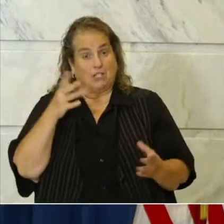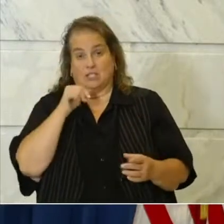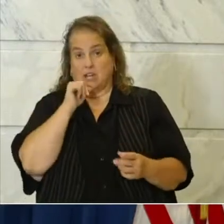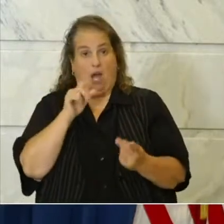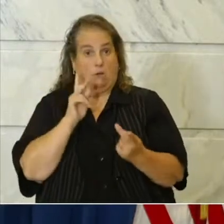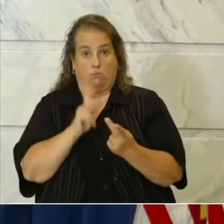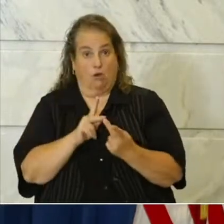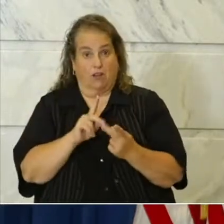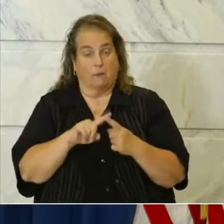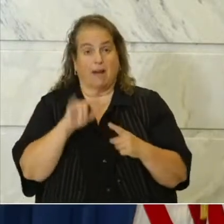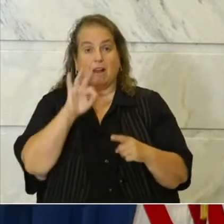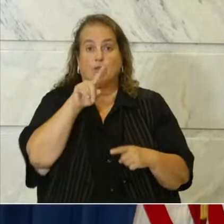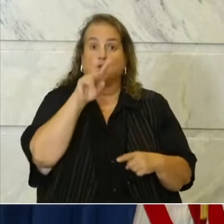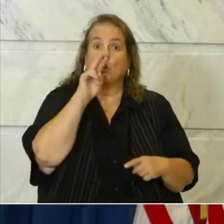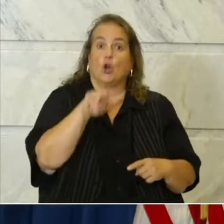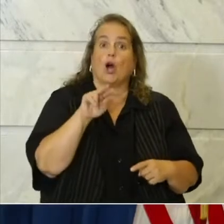at